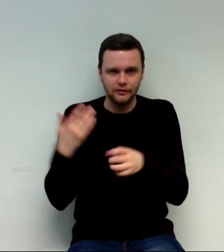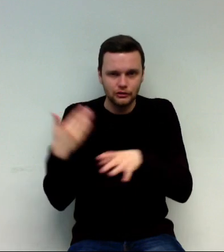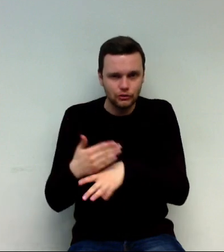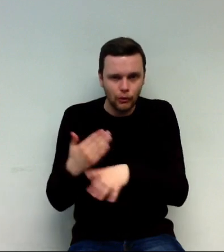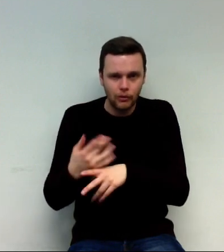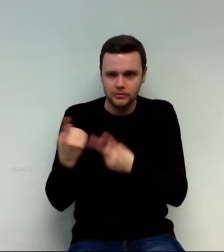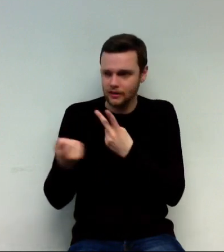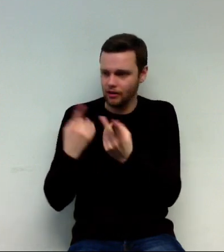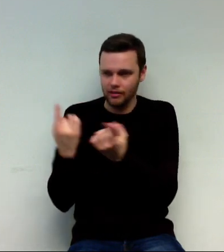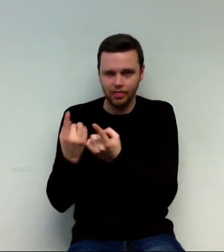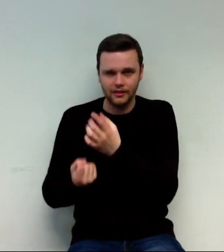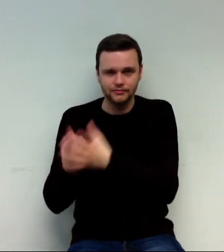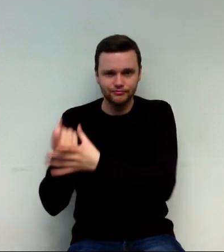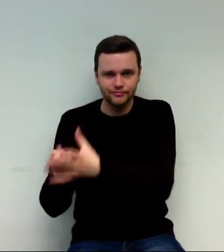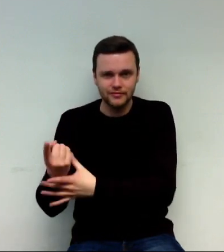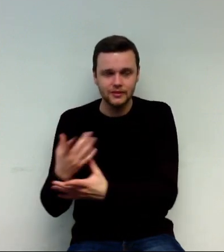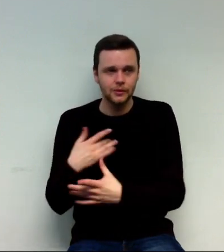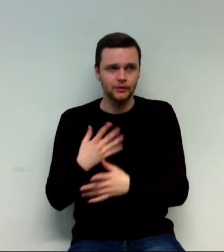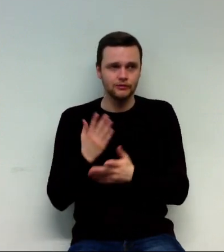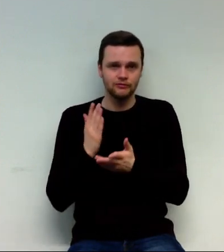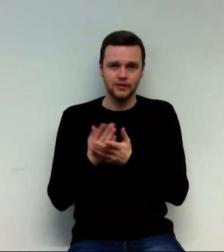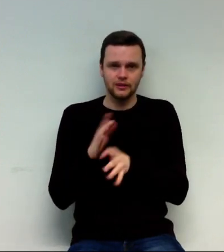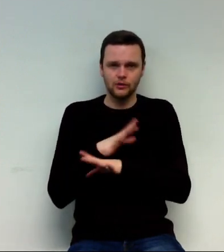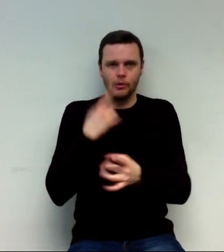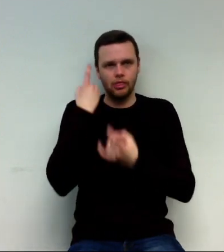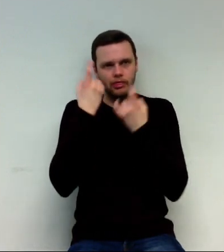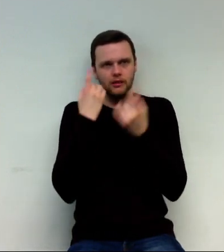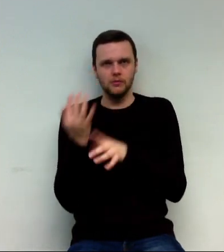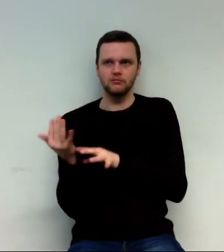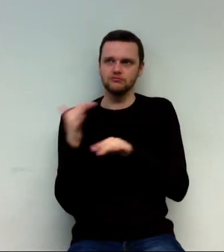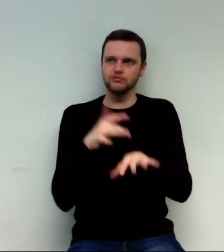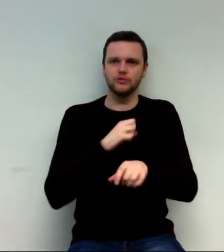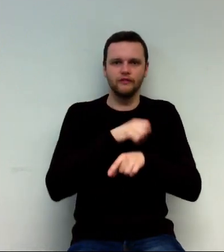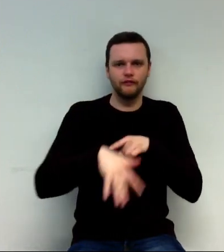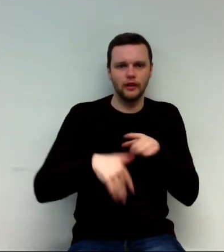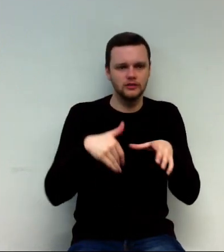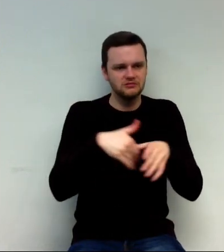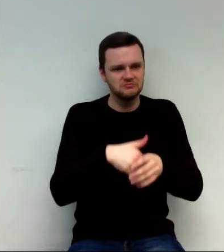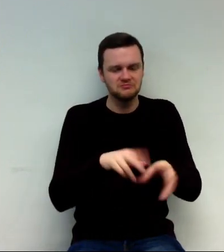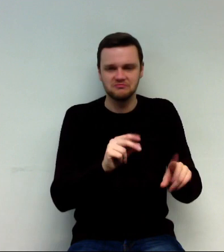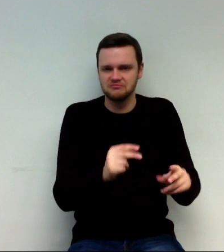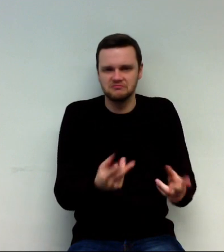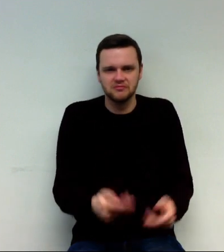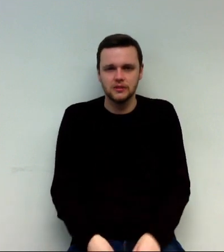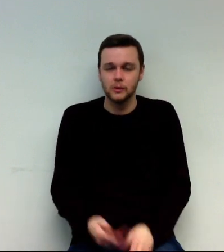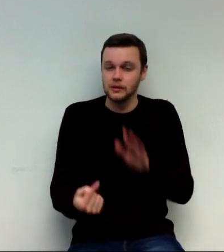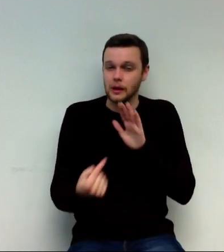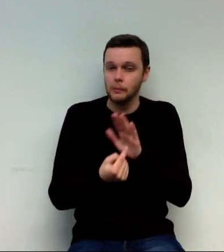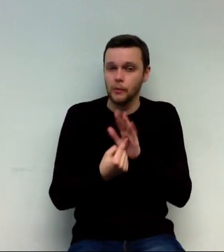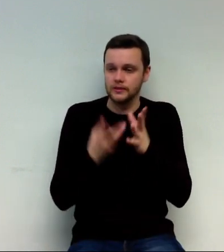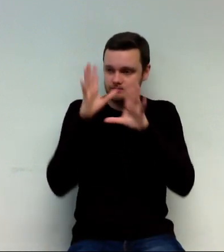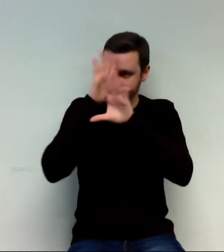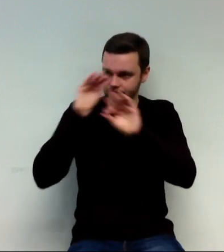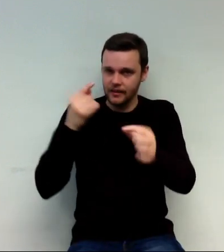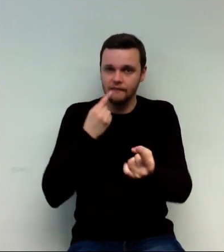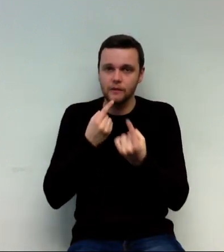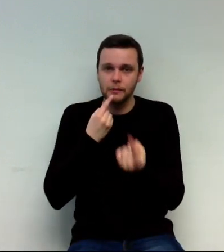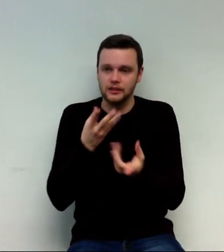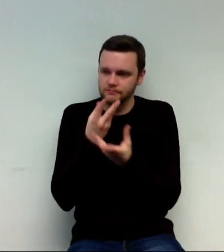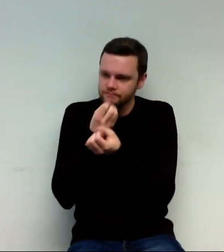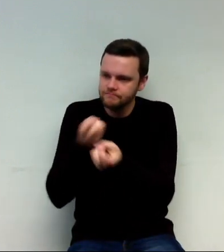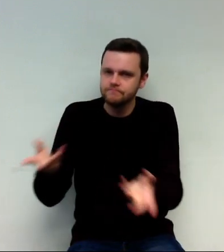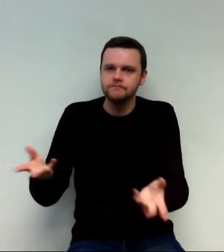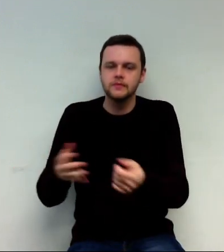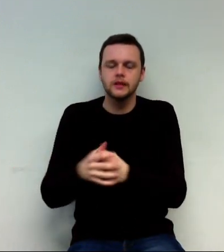got other things going on, and they might not be thinking about coming to the Fringe. So it's really important that you get your information out as early as